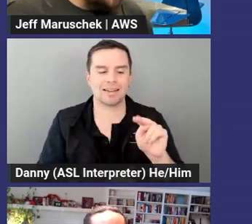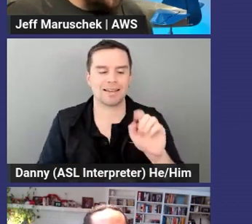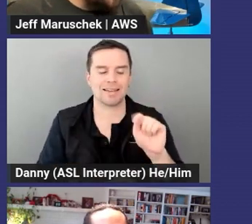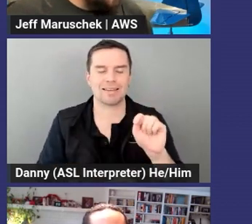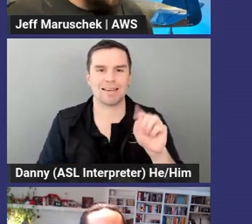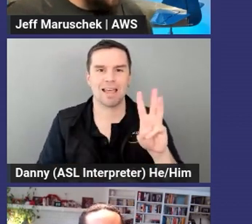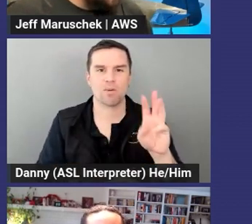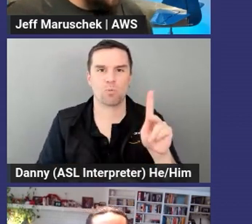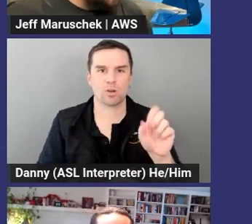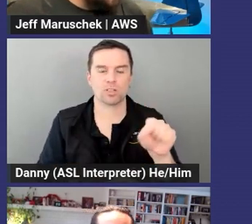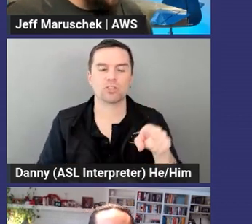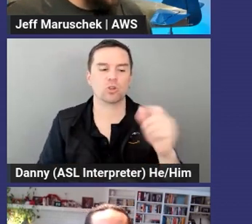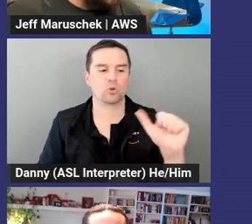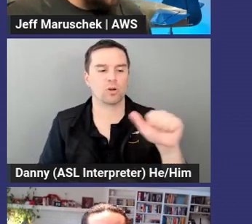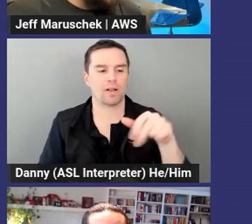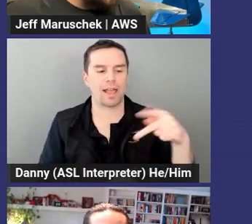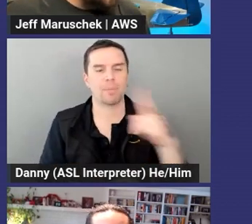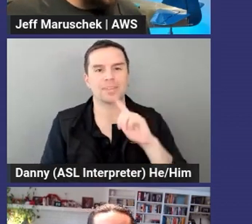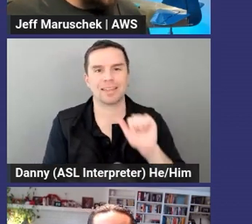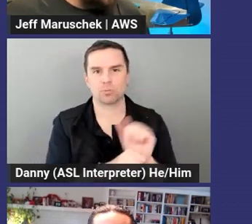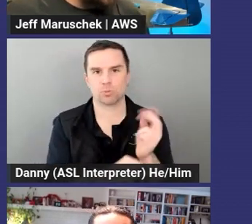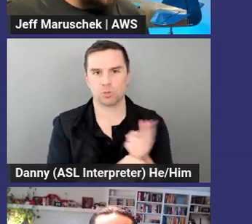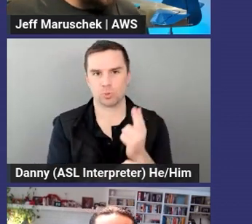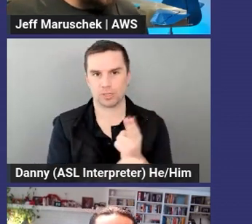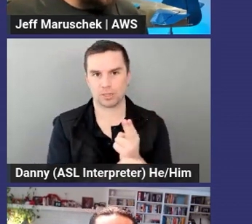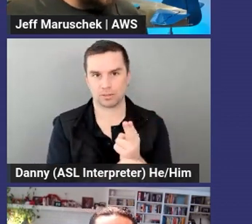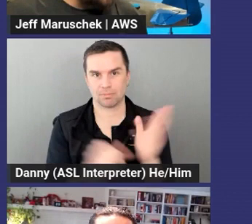serving. Good call.